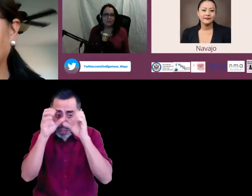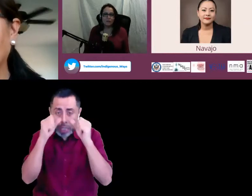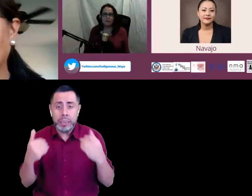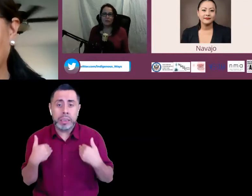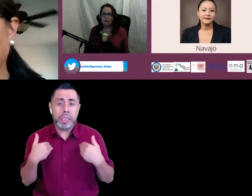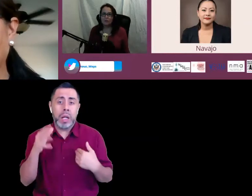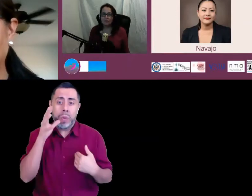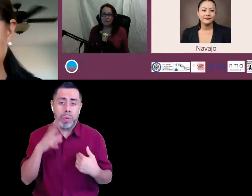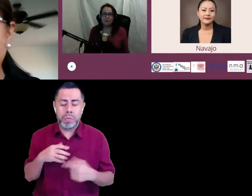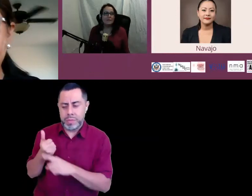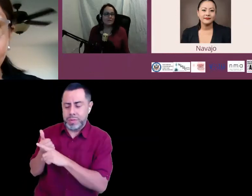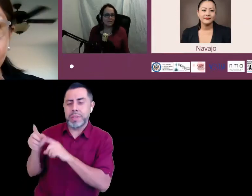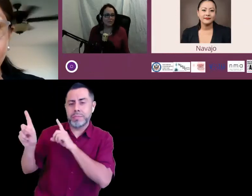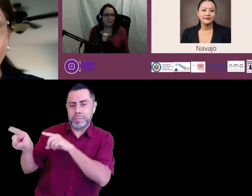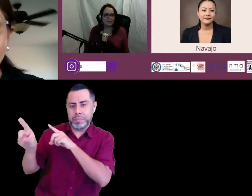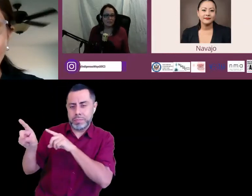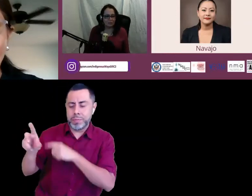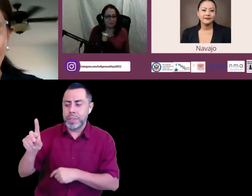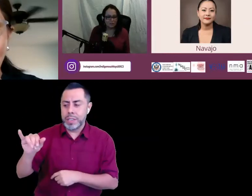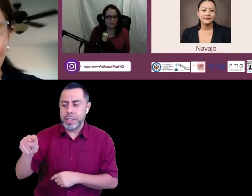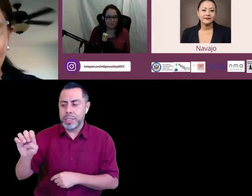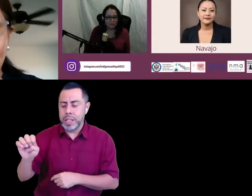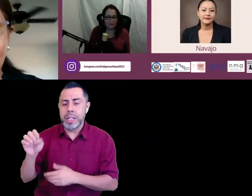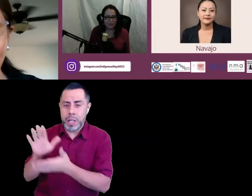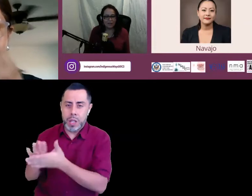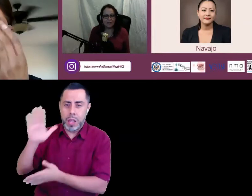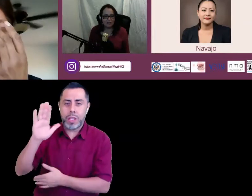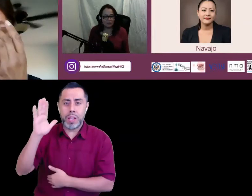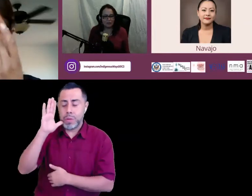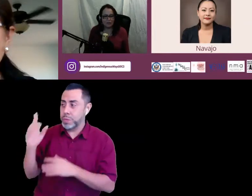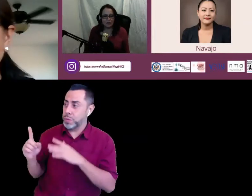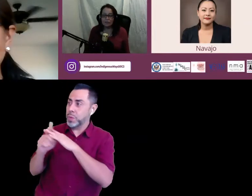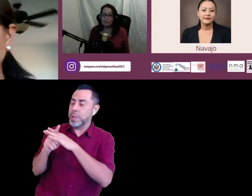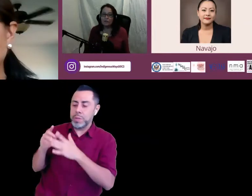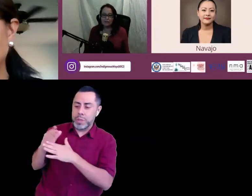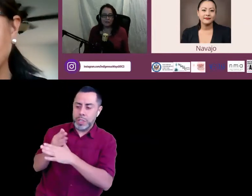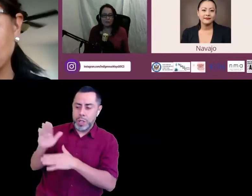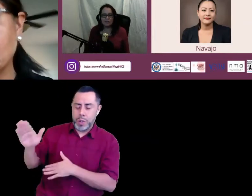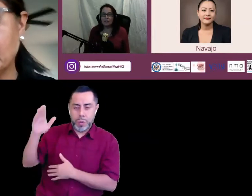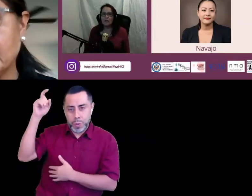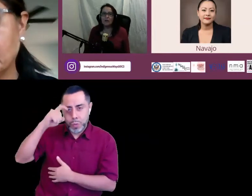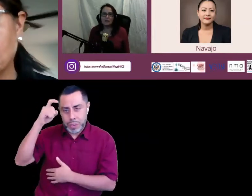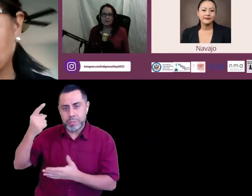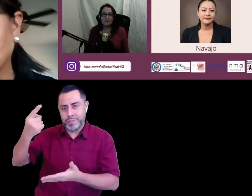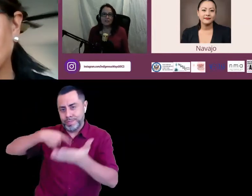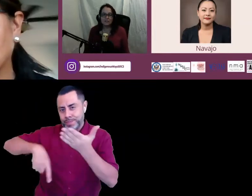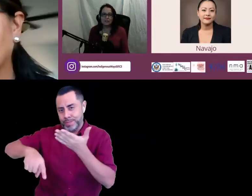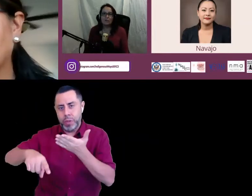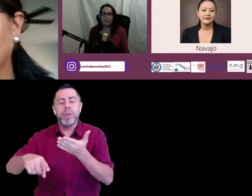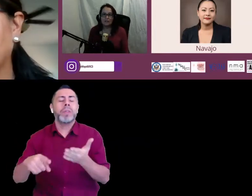with her wisdom next Wednesday. So please join us for that. You can also find information on